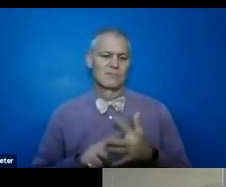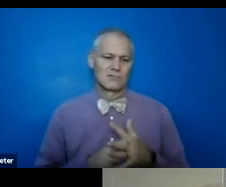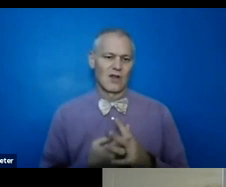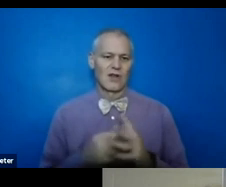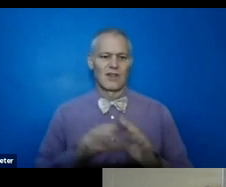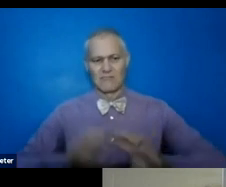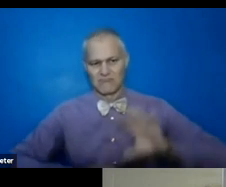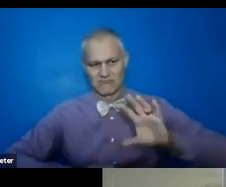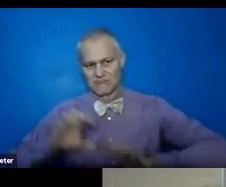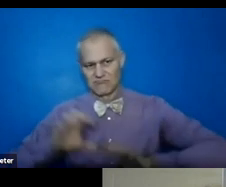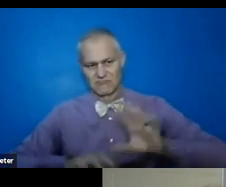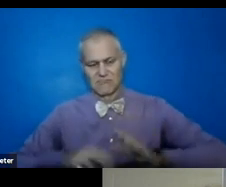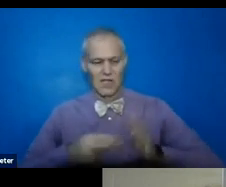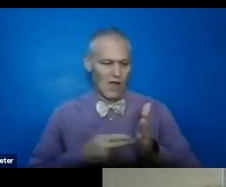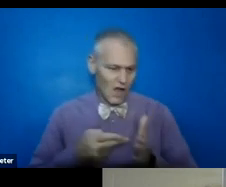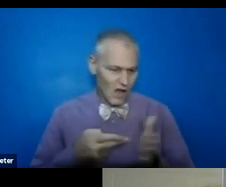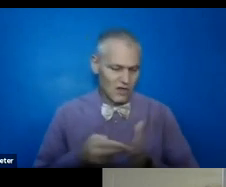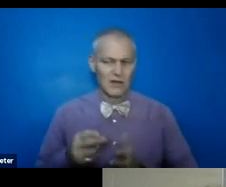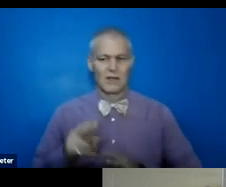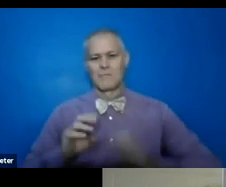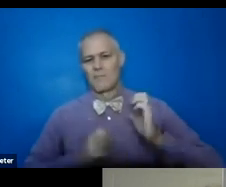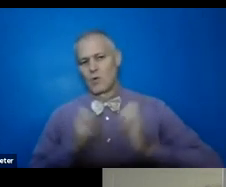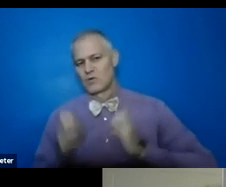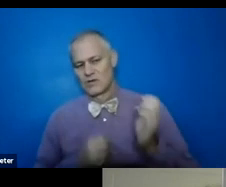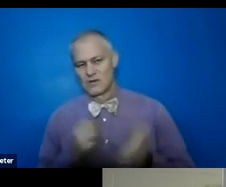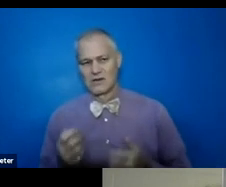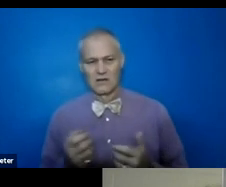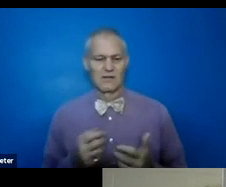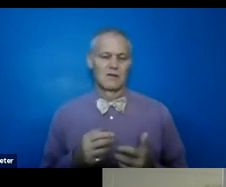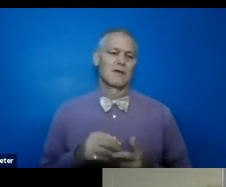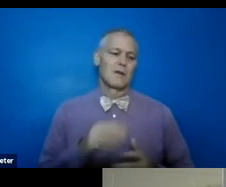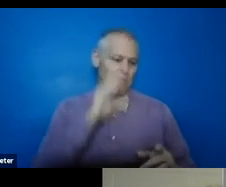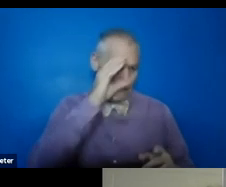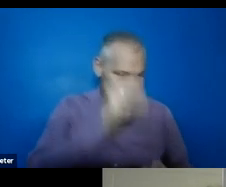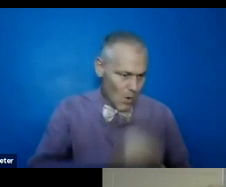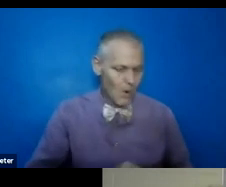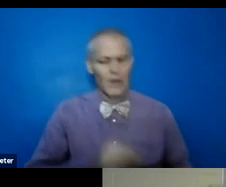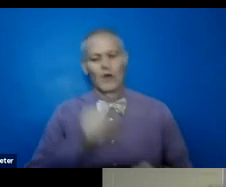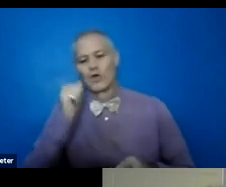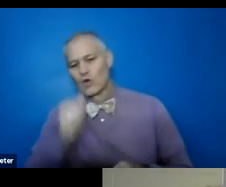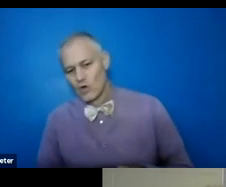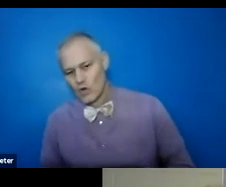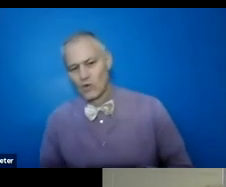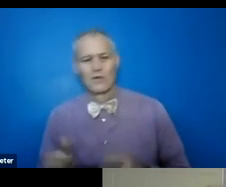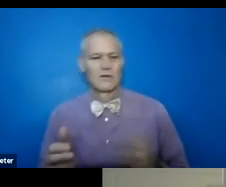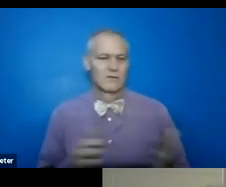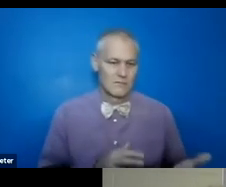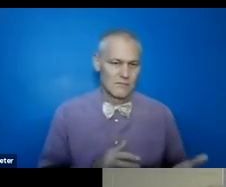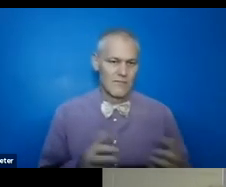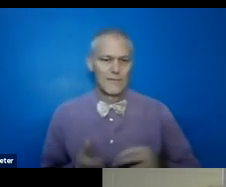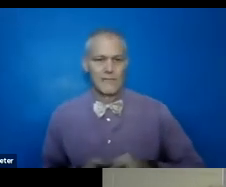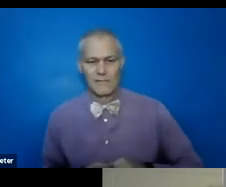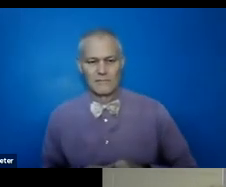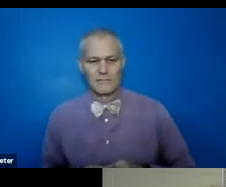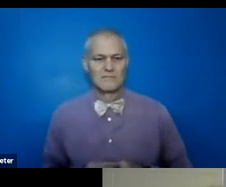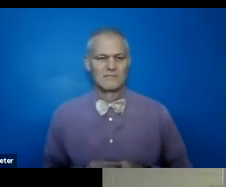about honesty, about emotion, about like being a boy versus being a girl versus other gender identities. So I'll put